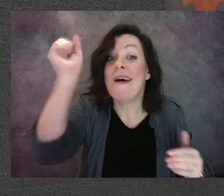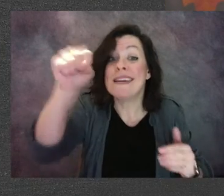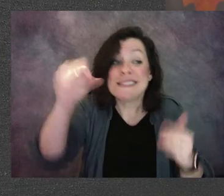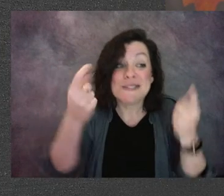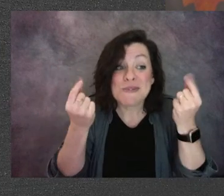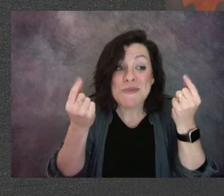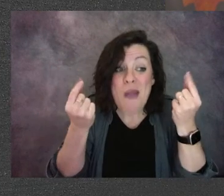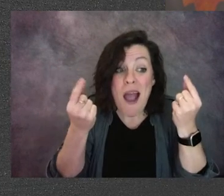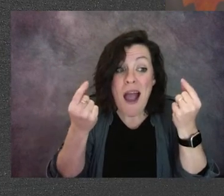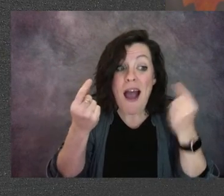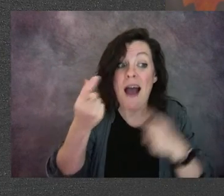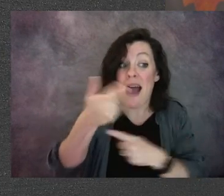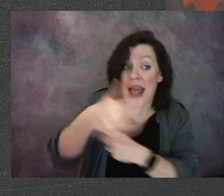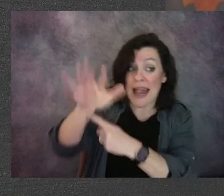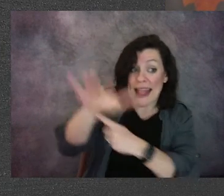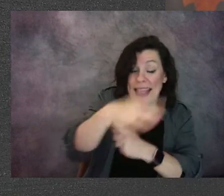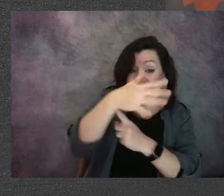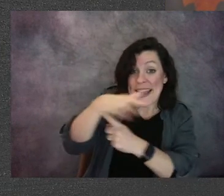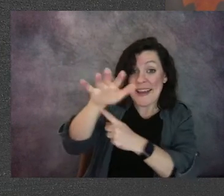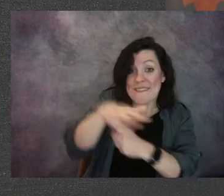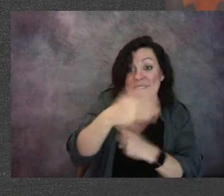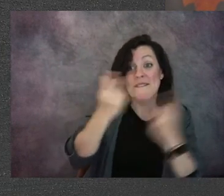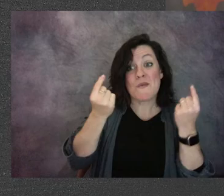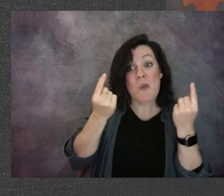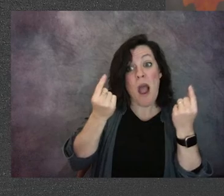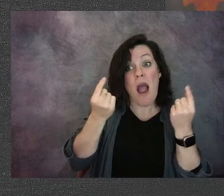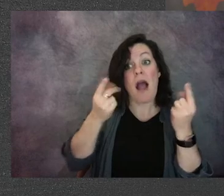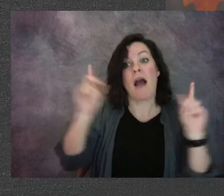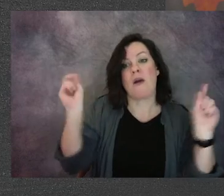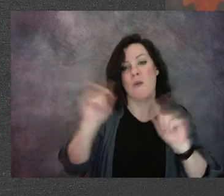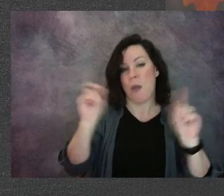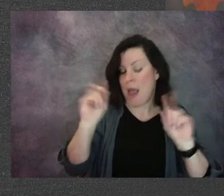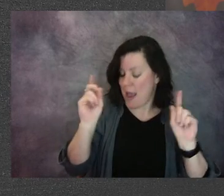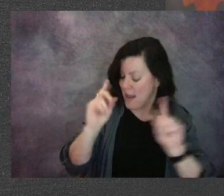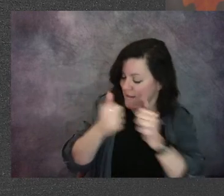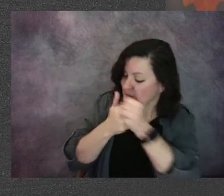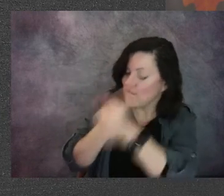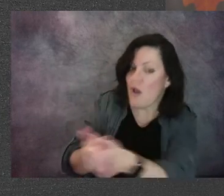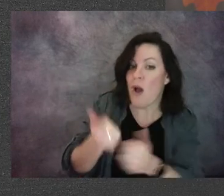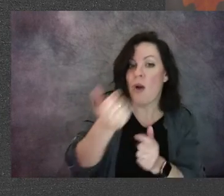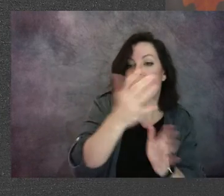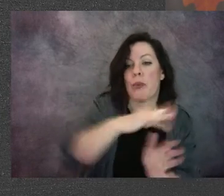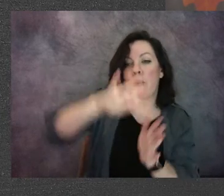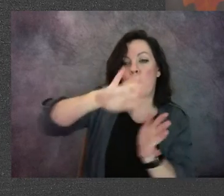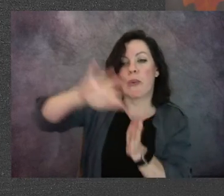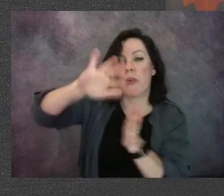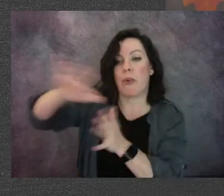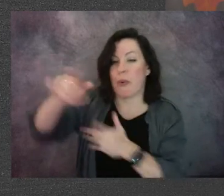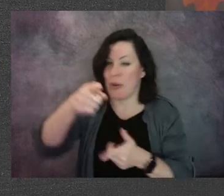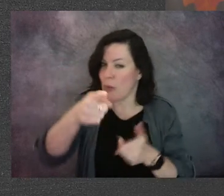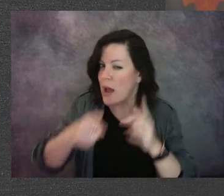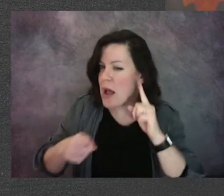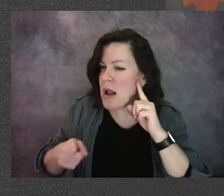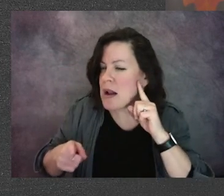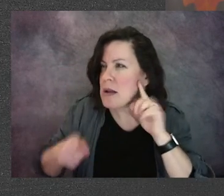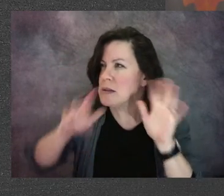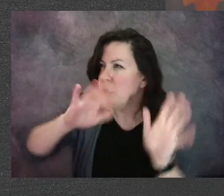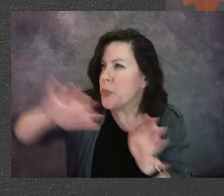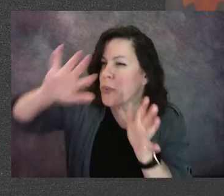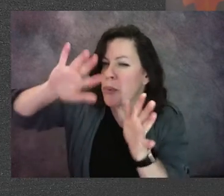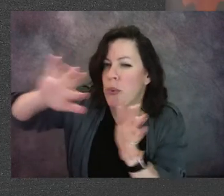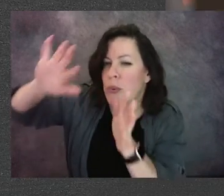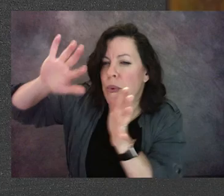This I do know, where a leaf man will land, only the wind knows. So listen for a rustle in the